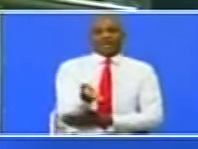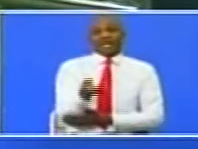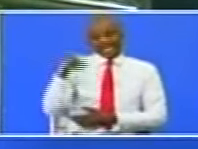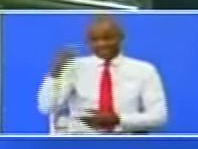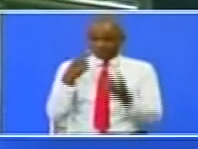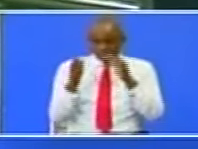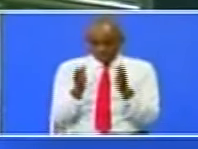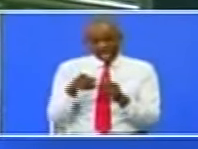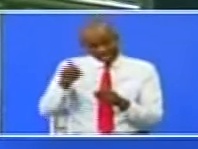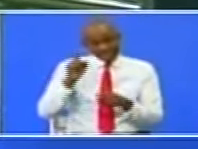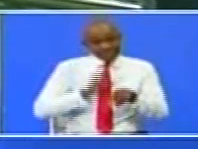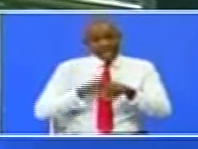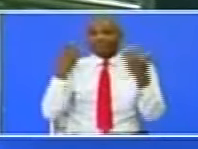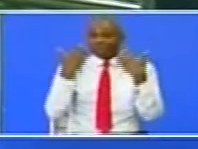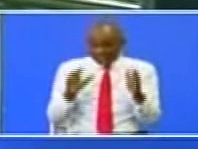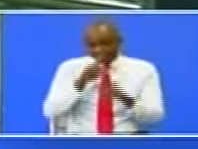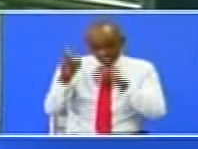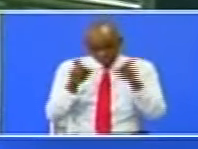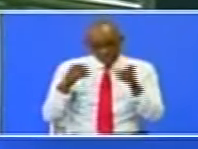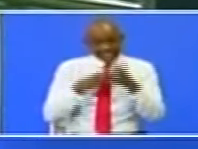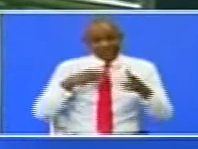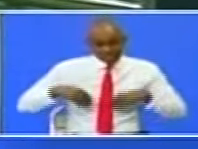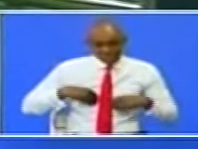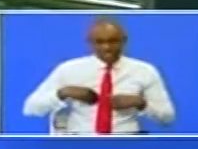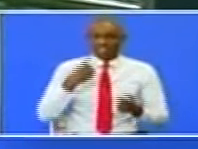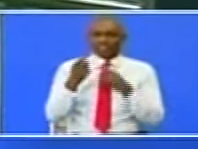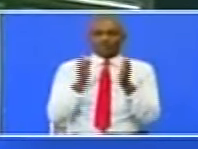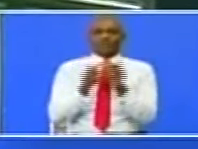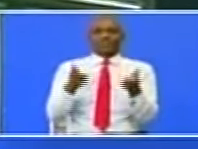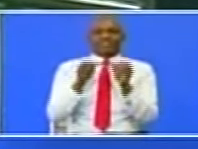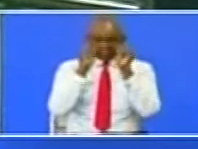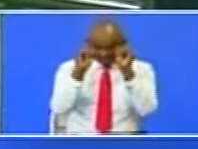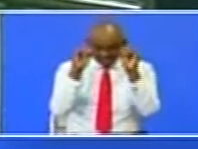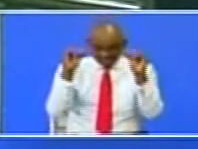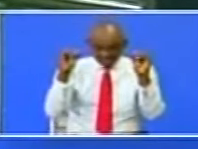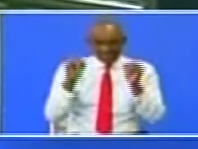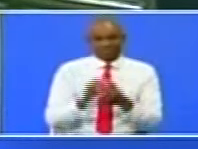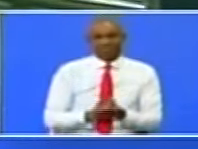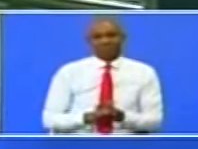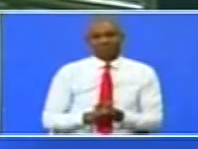press after her grilling. You can't type these things.